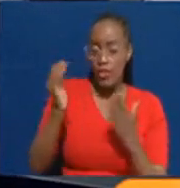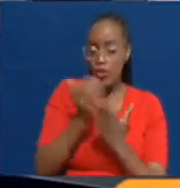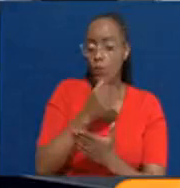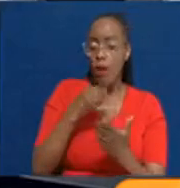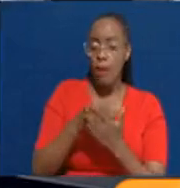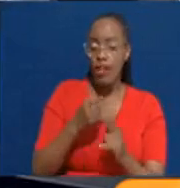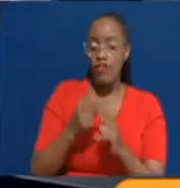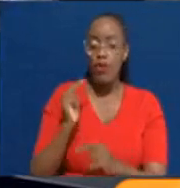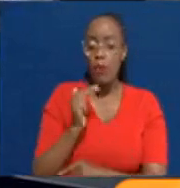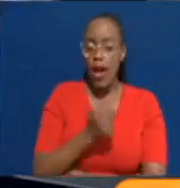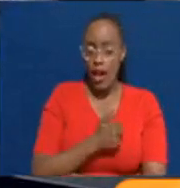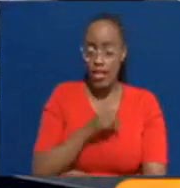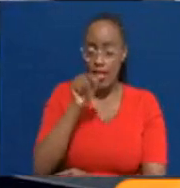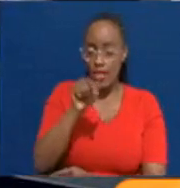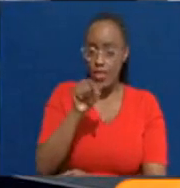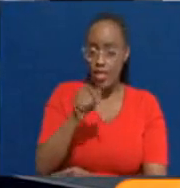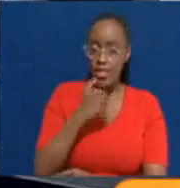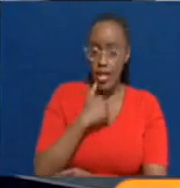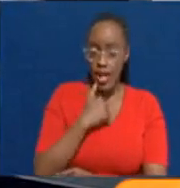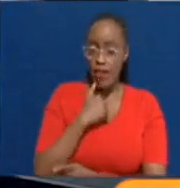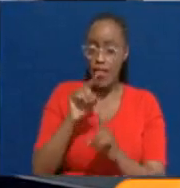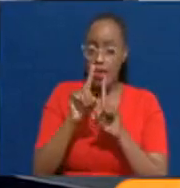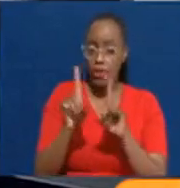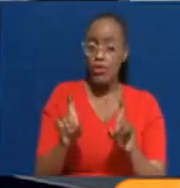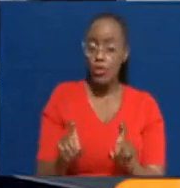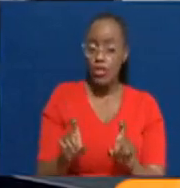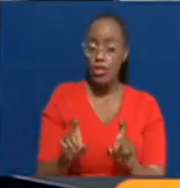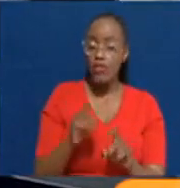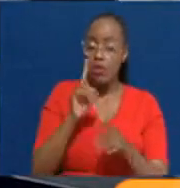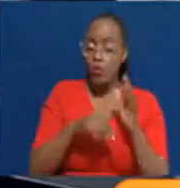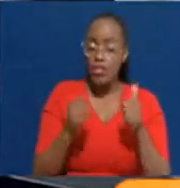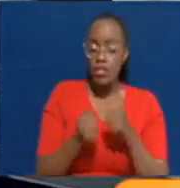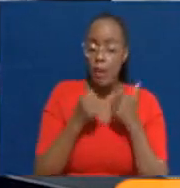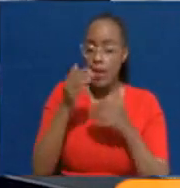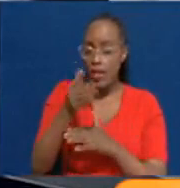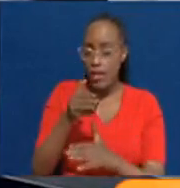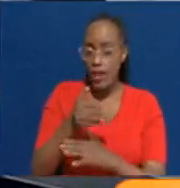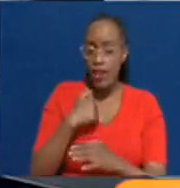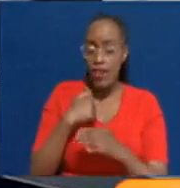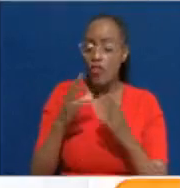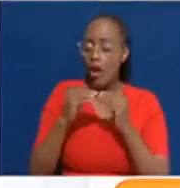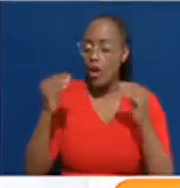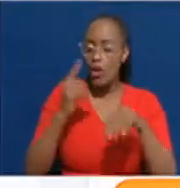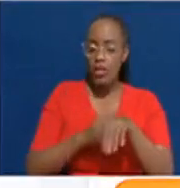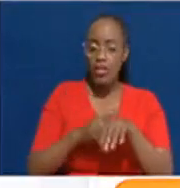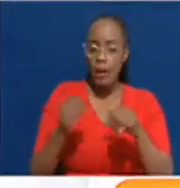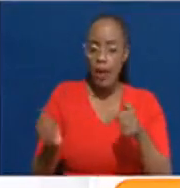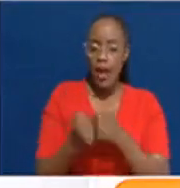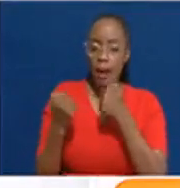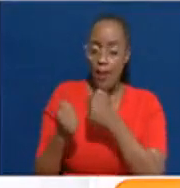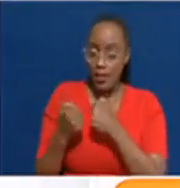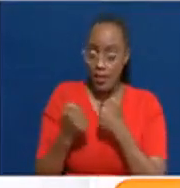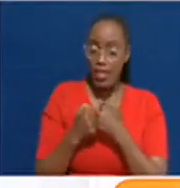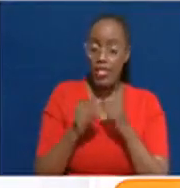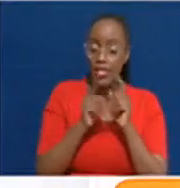from us. And this is the million-dollar question. What is going on here? It has been going on for a very long time, and we've now